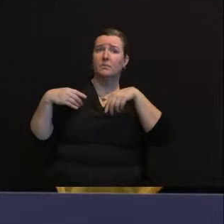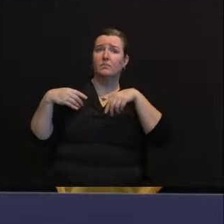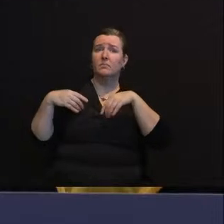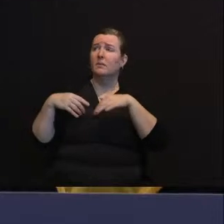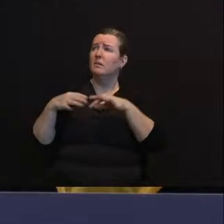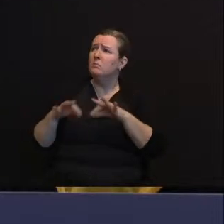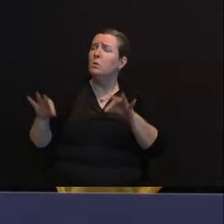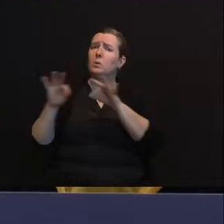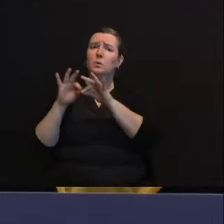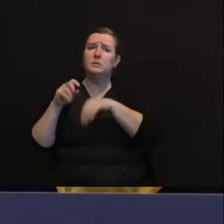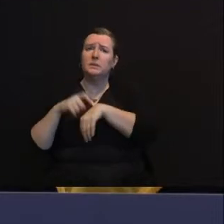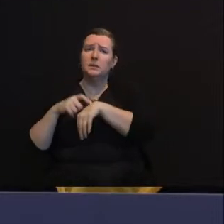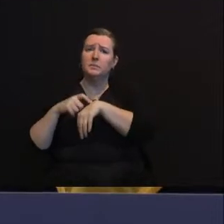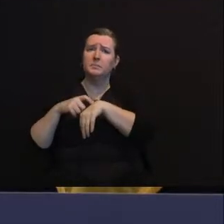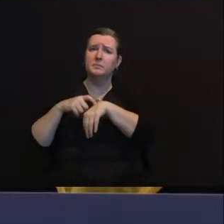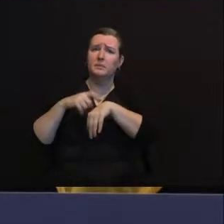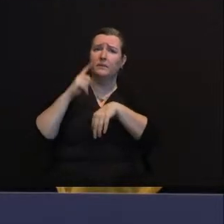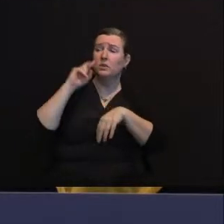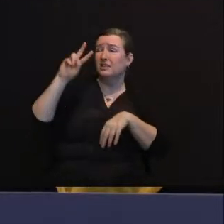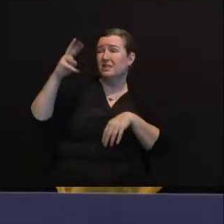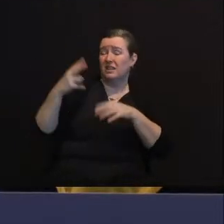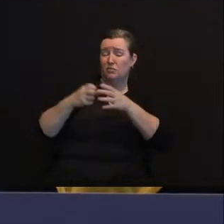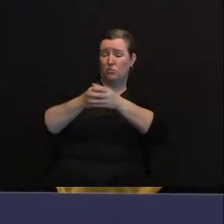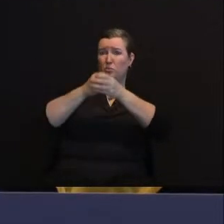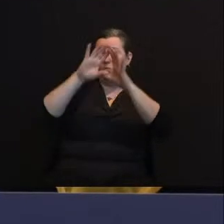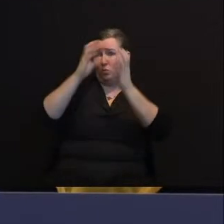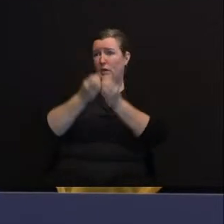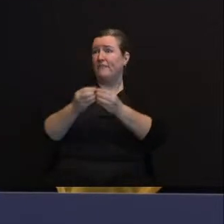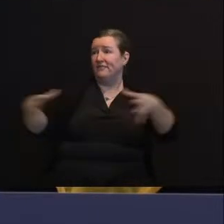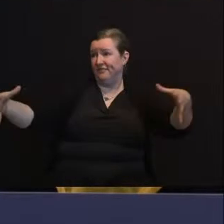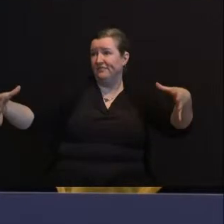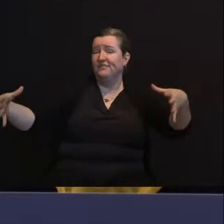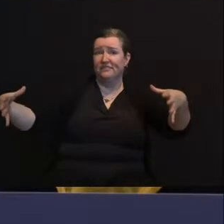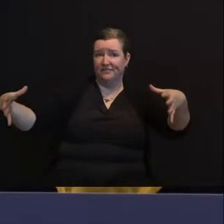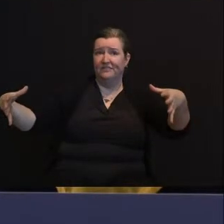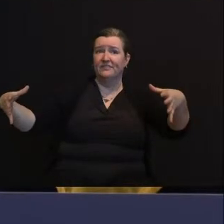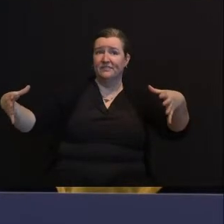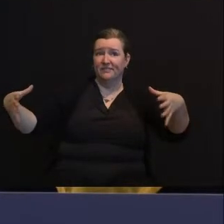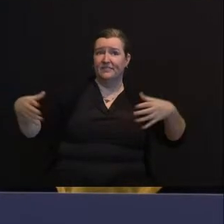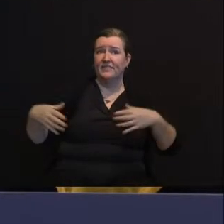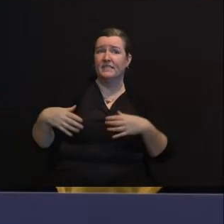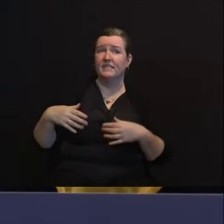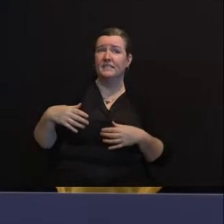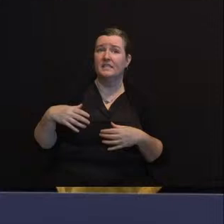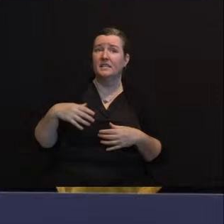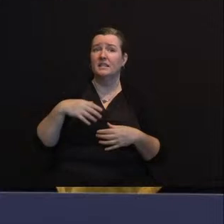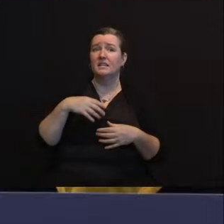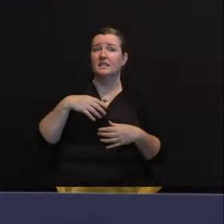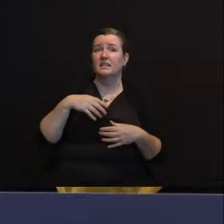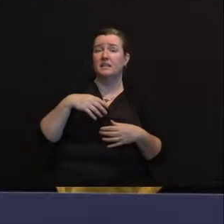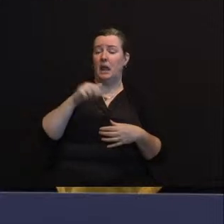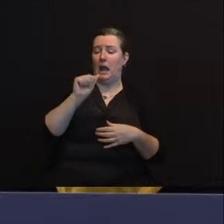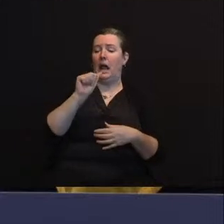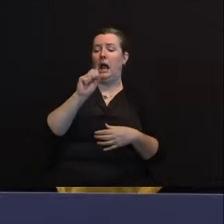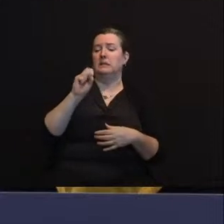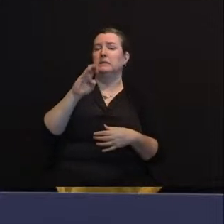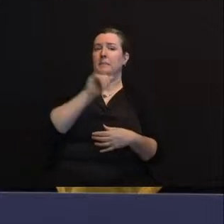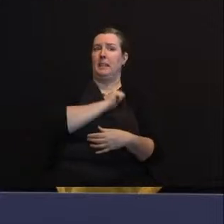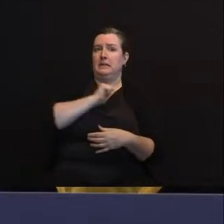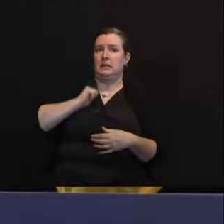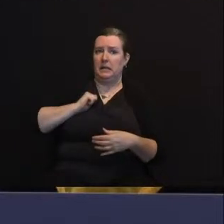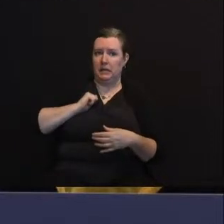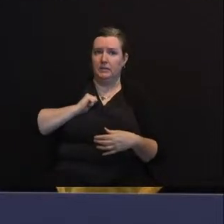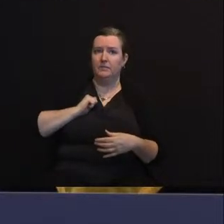this second wave here? And second and final question, Assemblyman Scharfenberger, who says he's